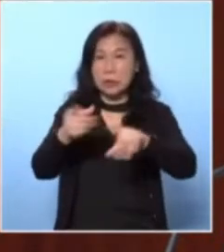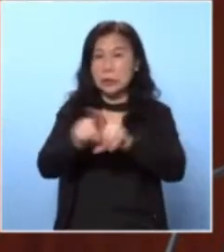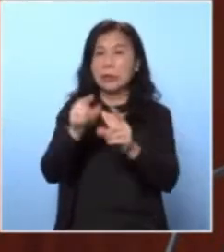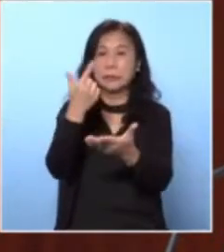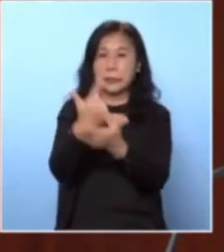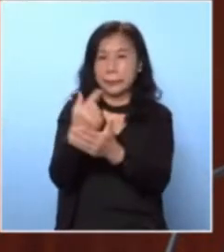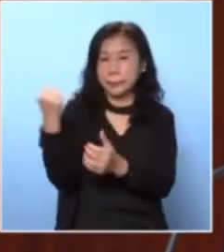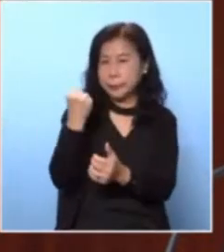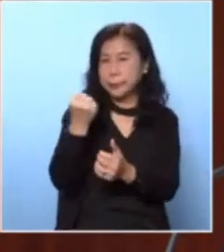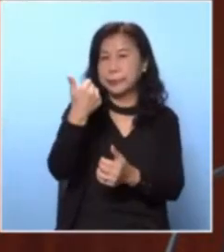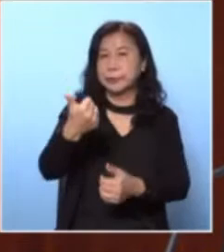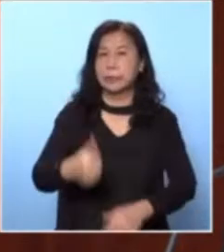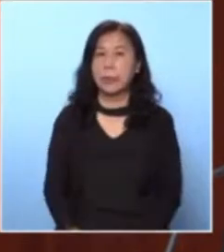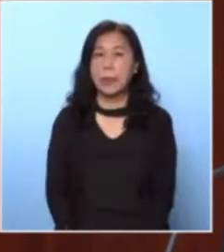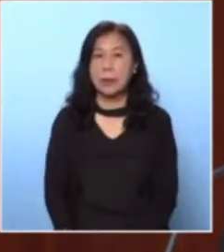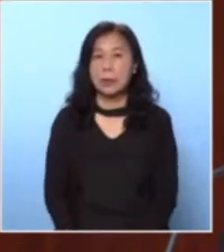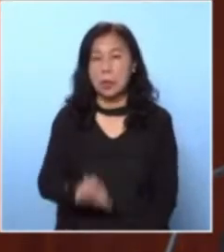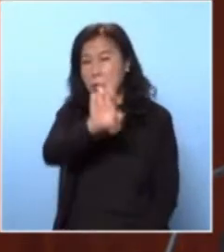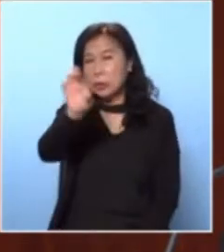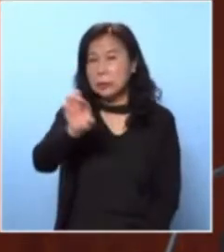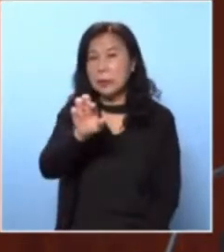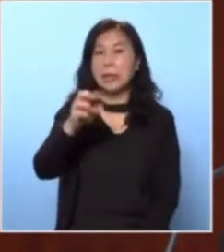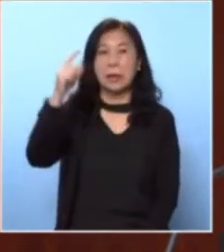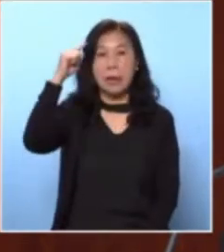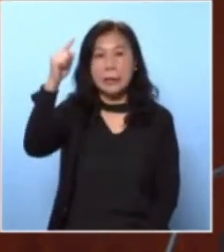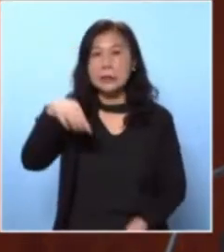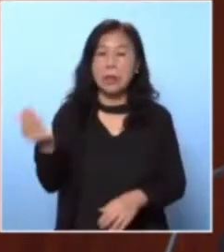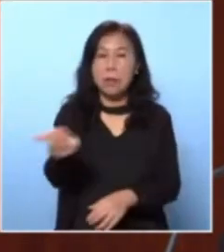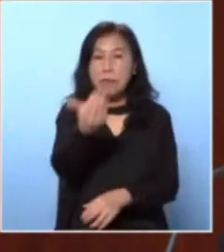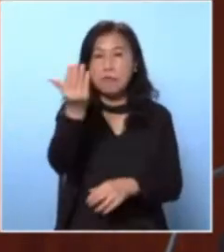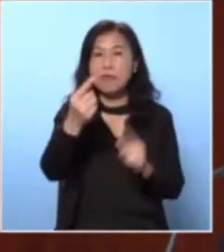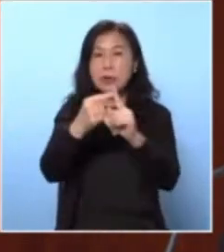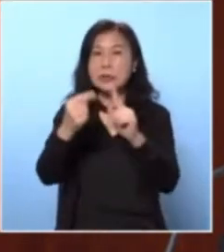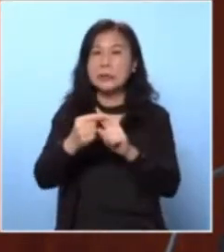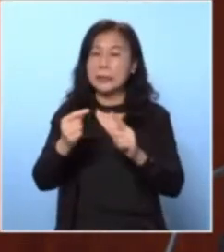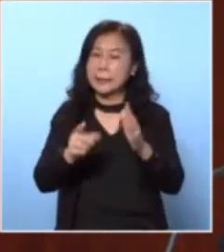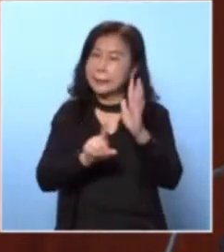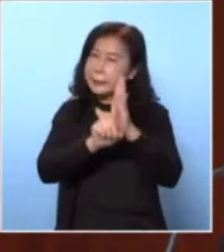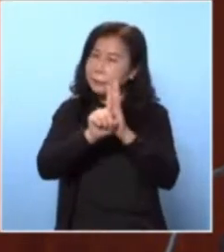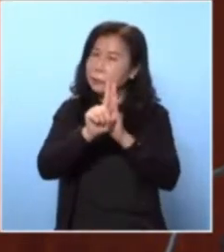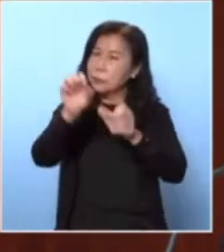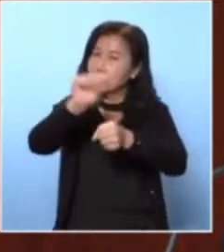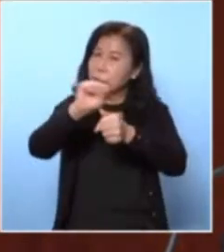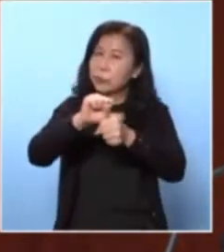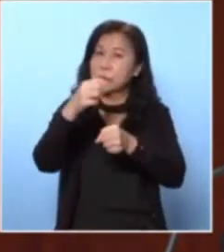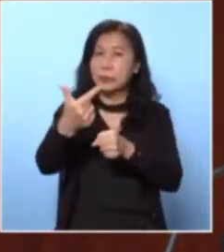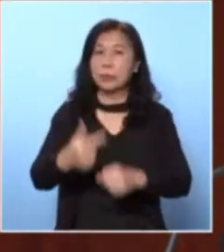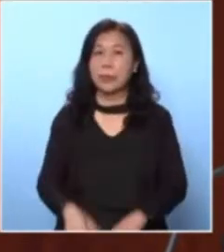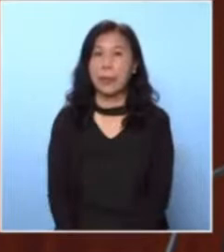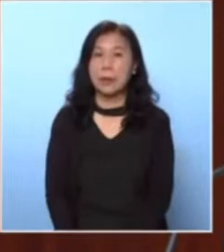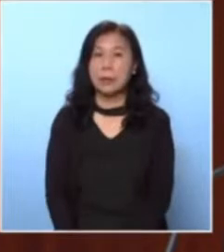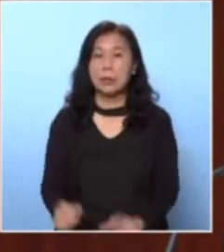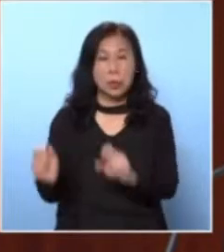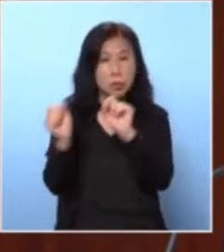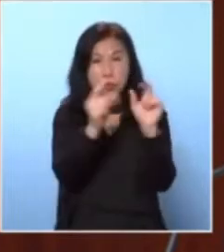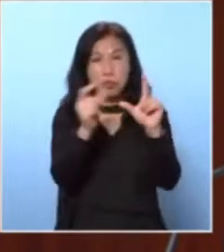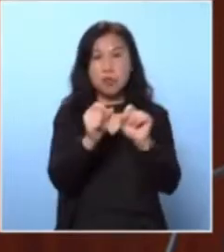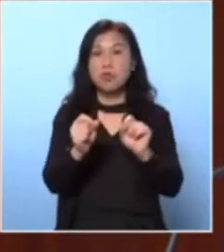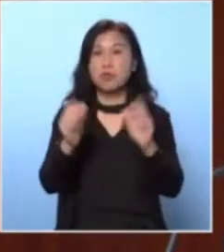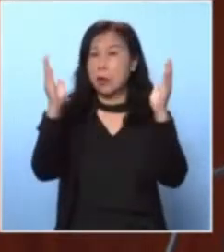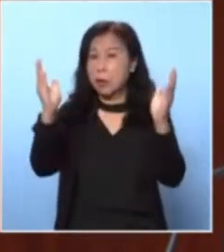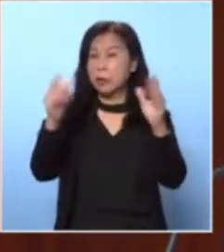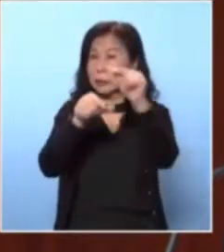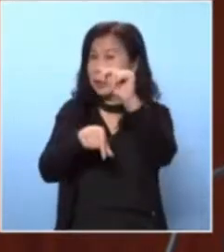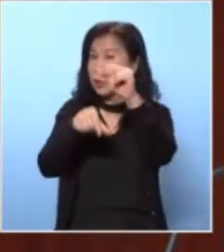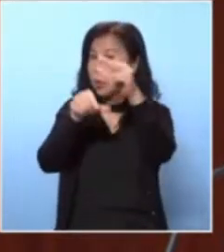economic recovery. Average daily visitor arrivals are steadily rising and reached nearly 70% of the